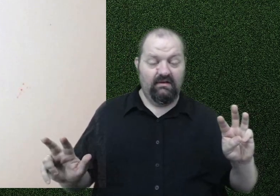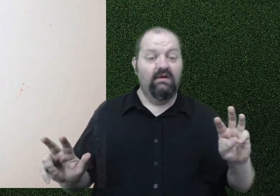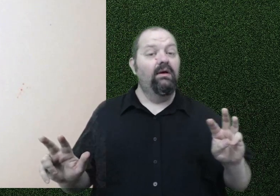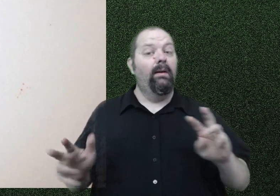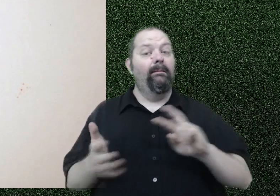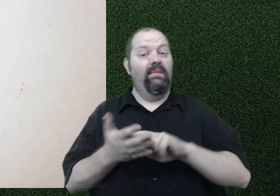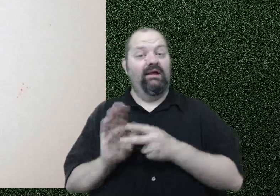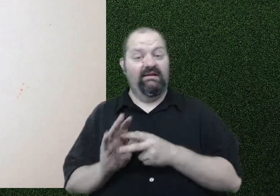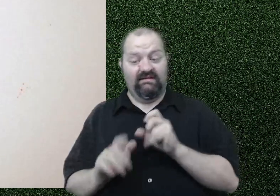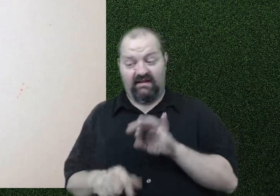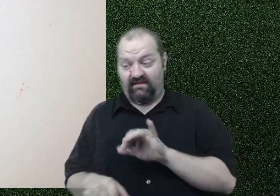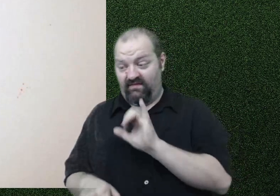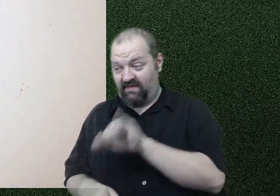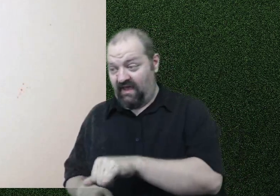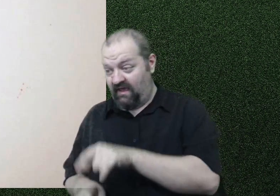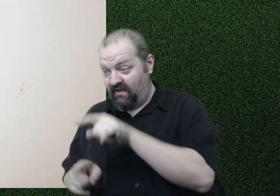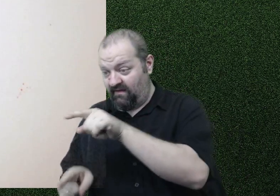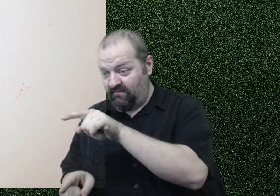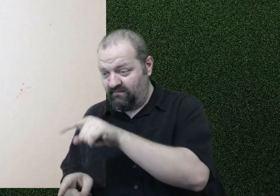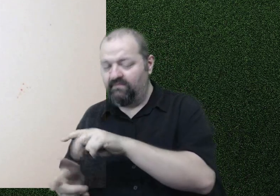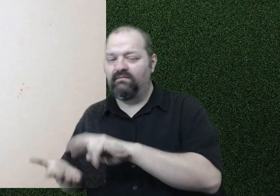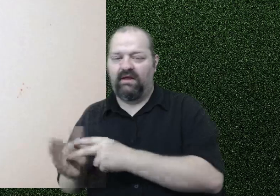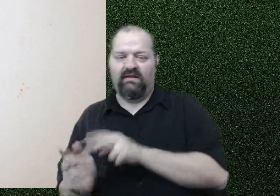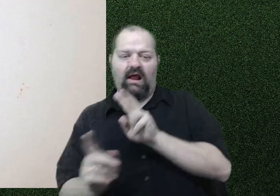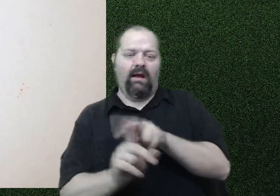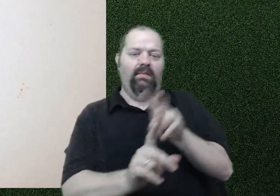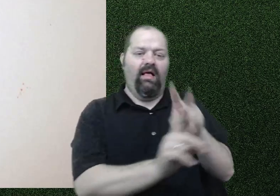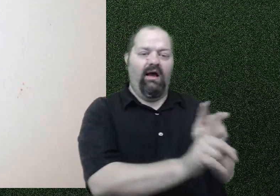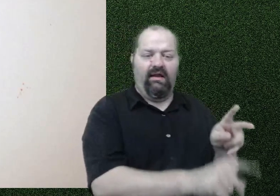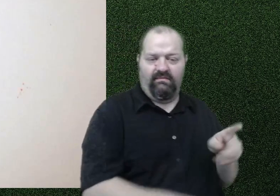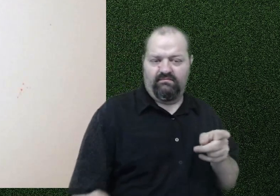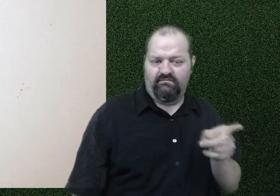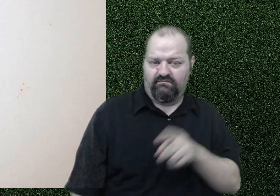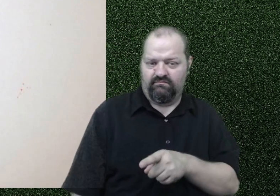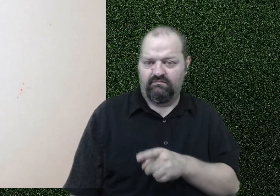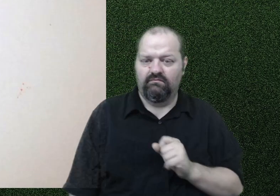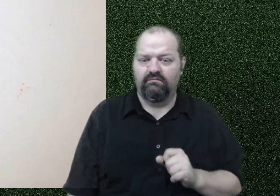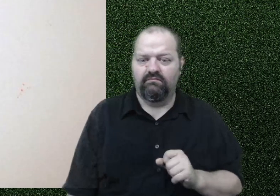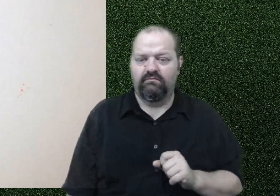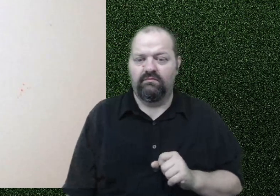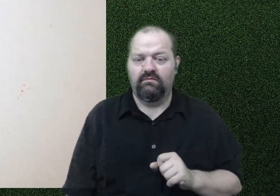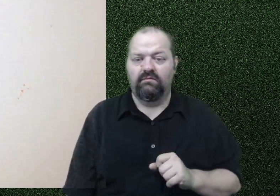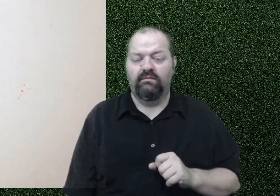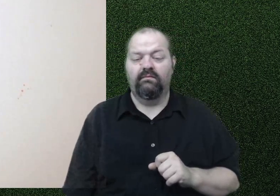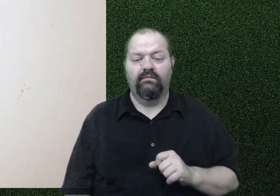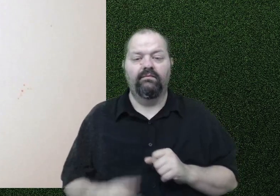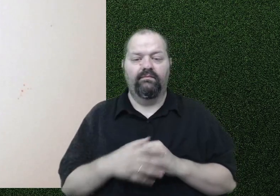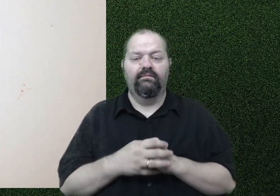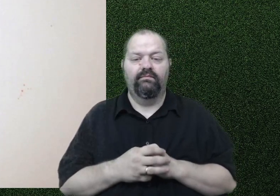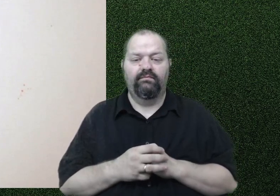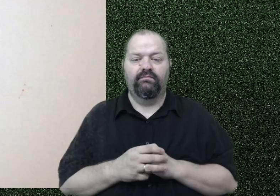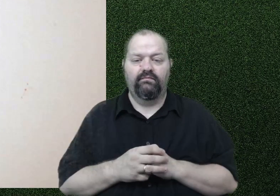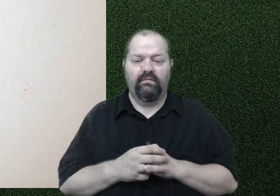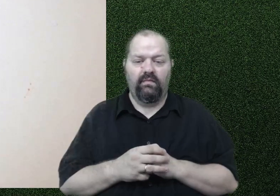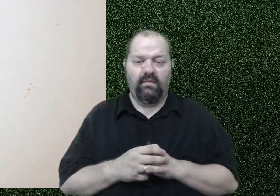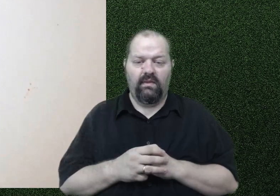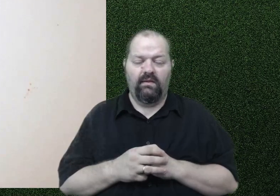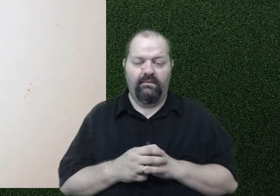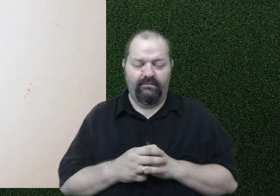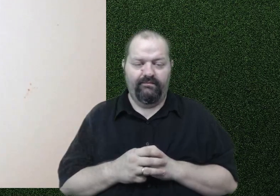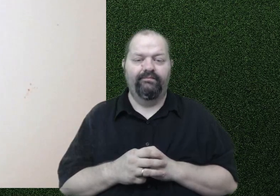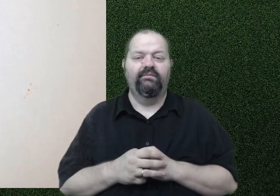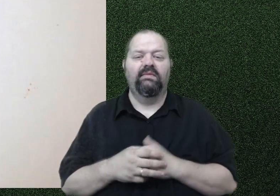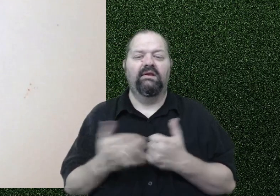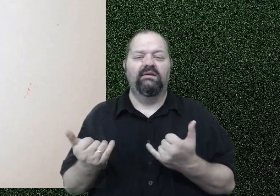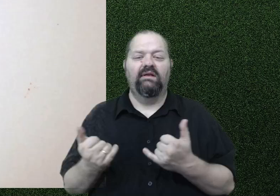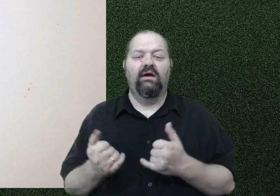AC is parallel to AB, 2 times AC would have to be AB. That's the only way it would work. So let's see